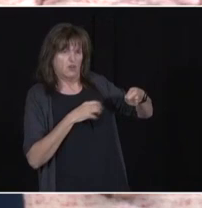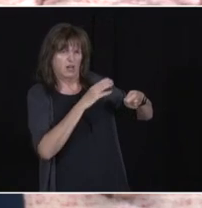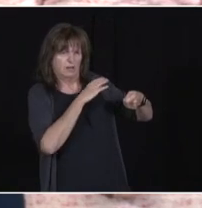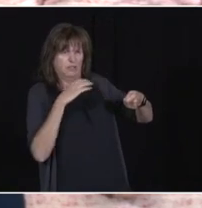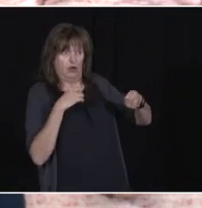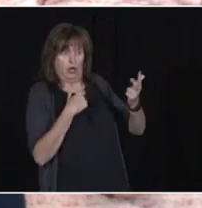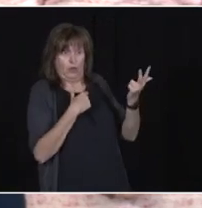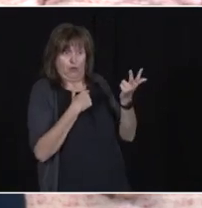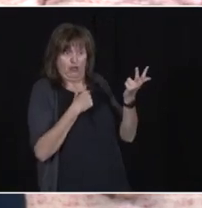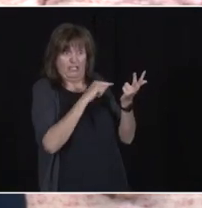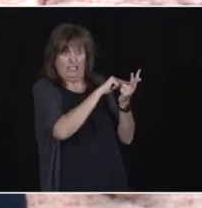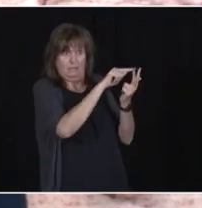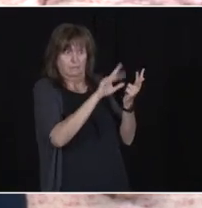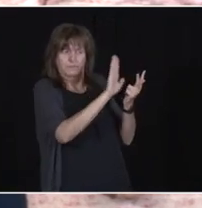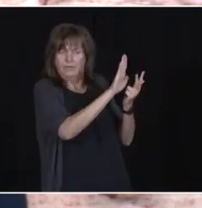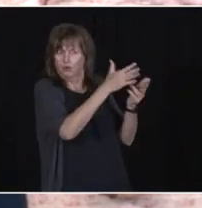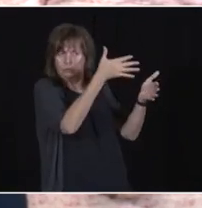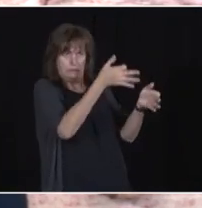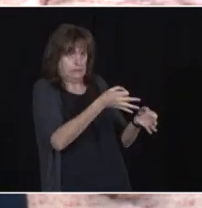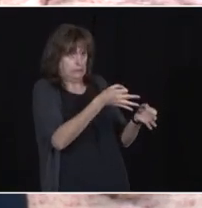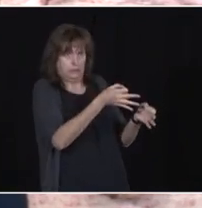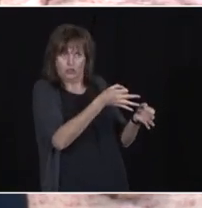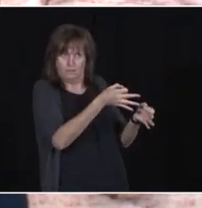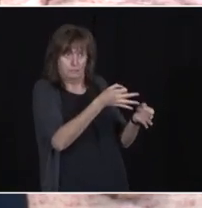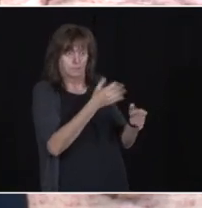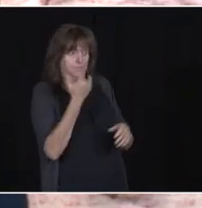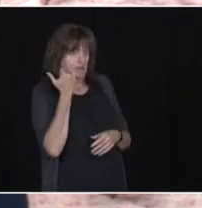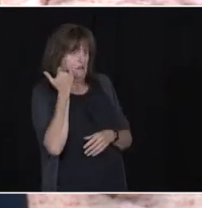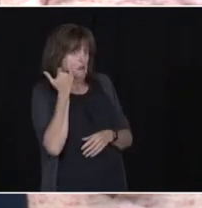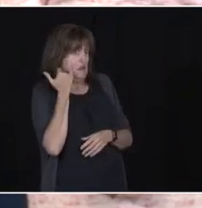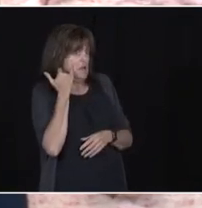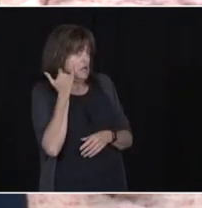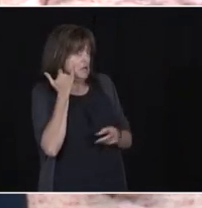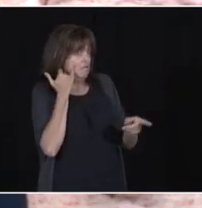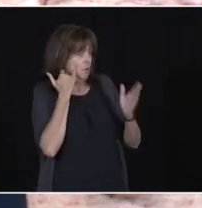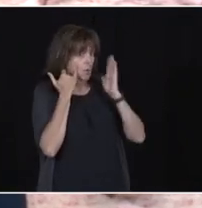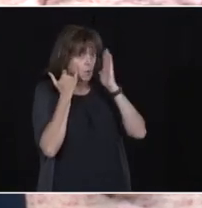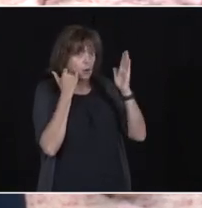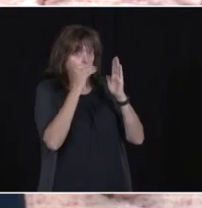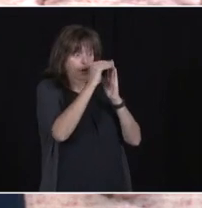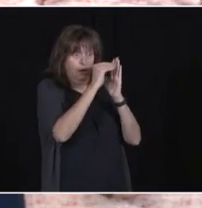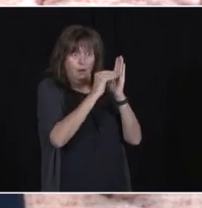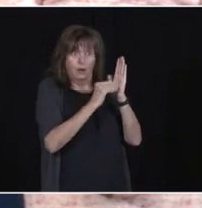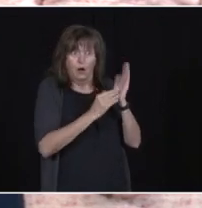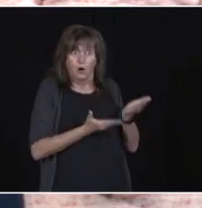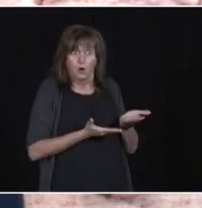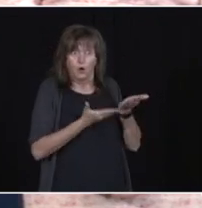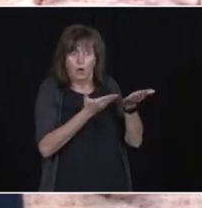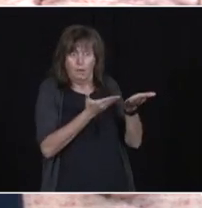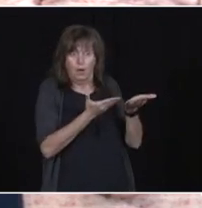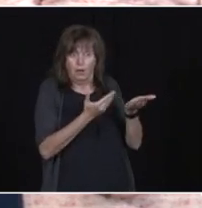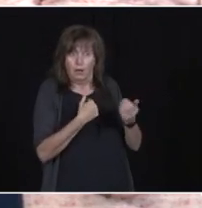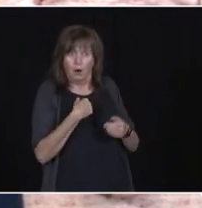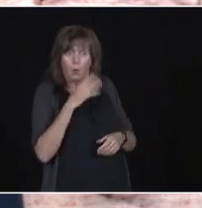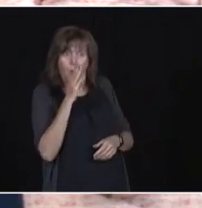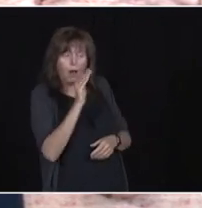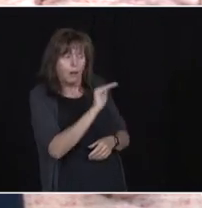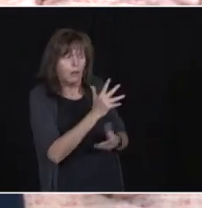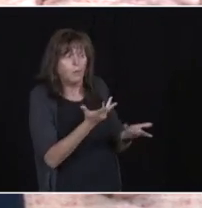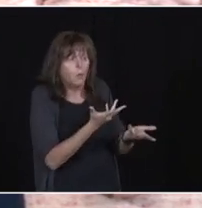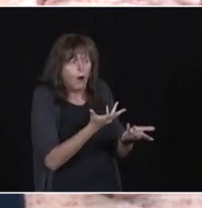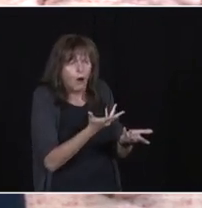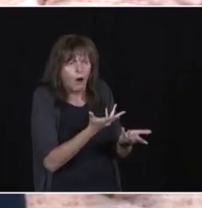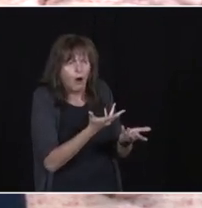but if they do put recommendations, we'll take them up on it. And on top of that, we aren't just going to sit back. We're going to